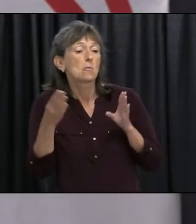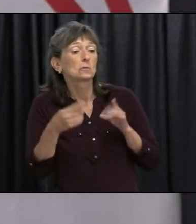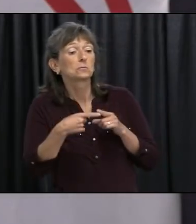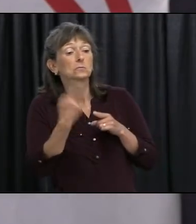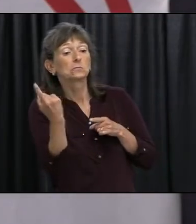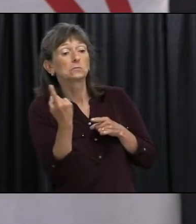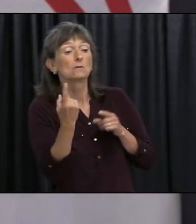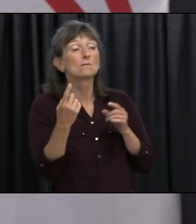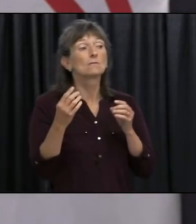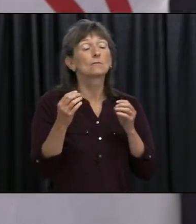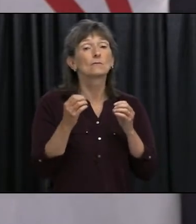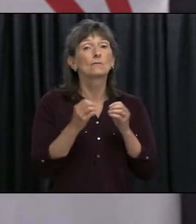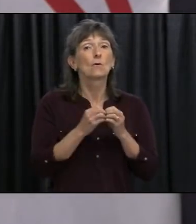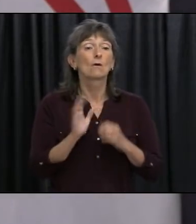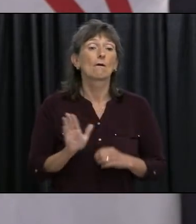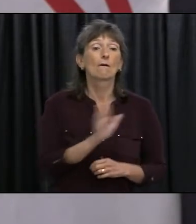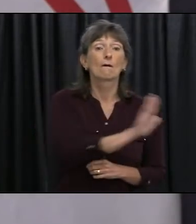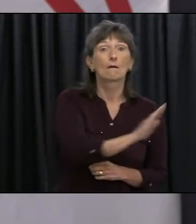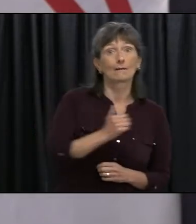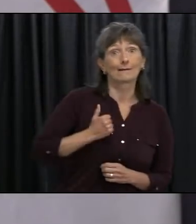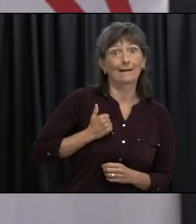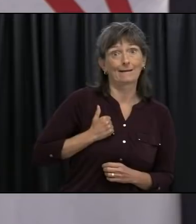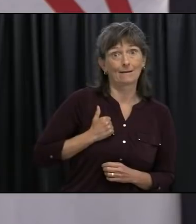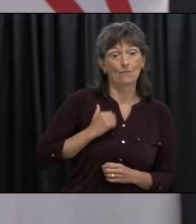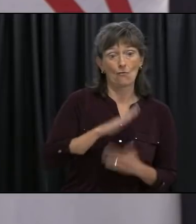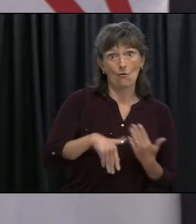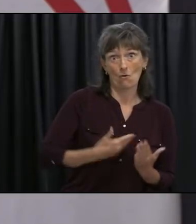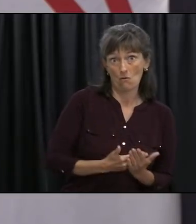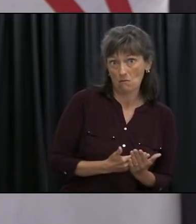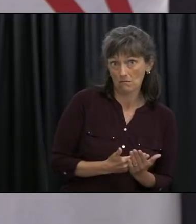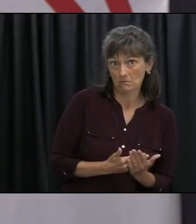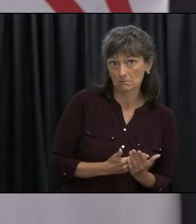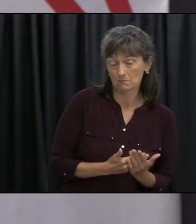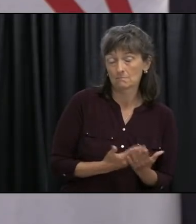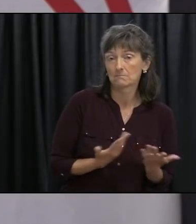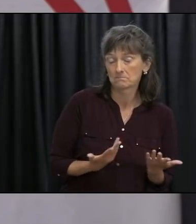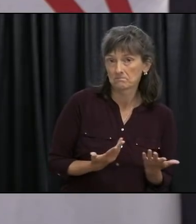even further to the rest of the provinces within Canada. And so I want to